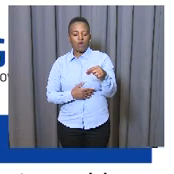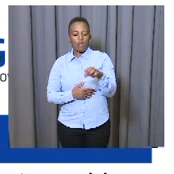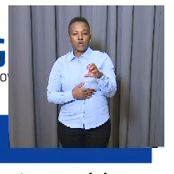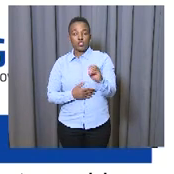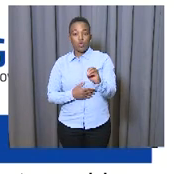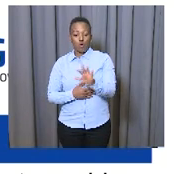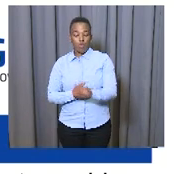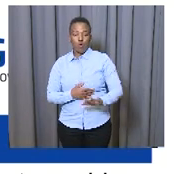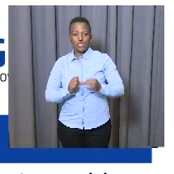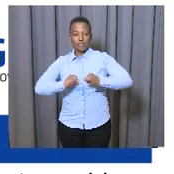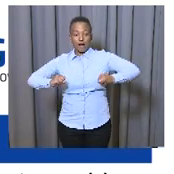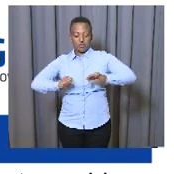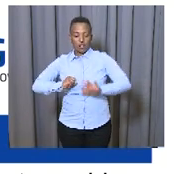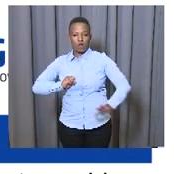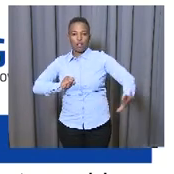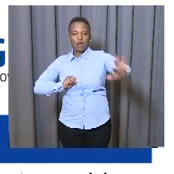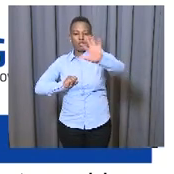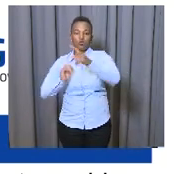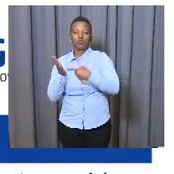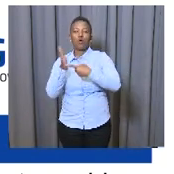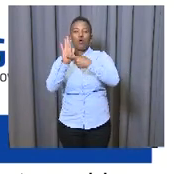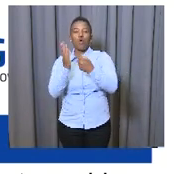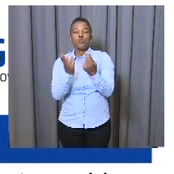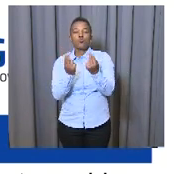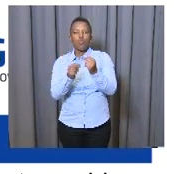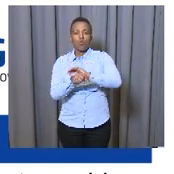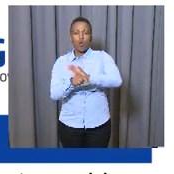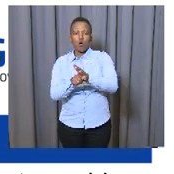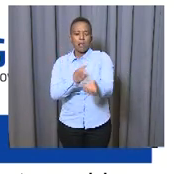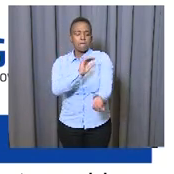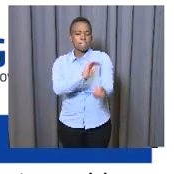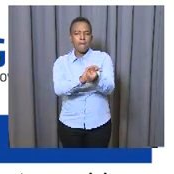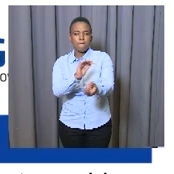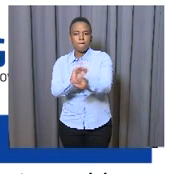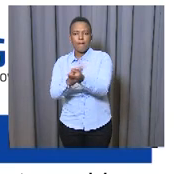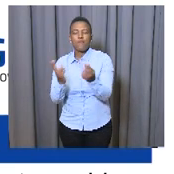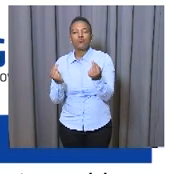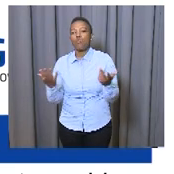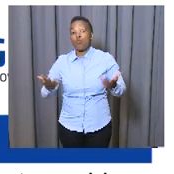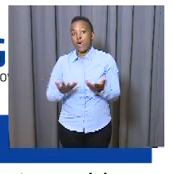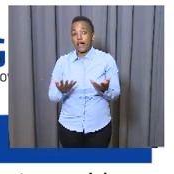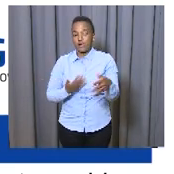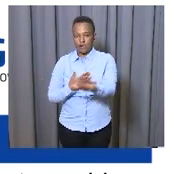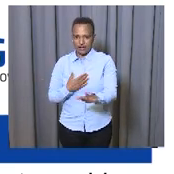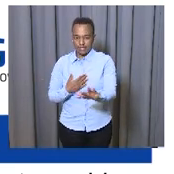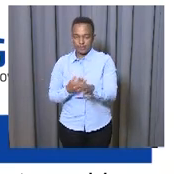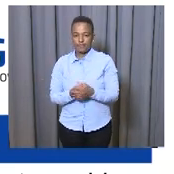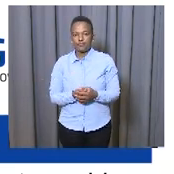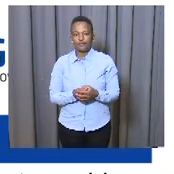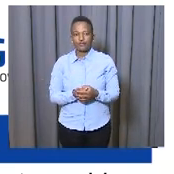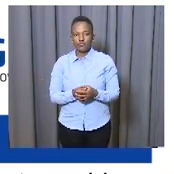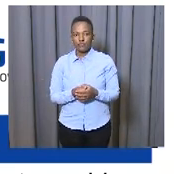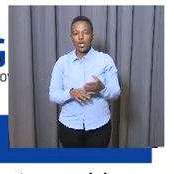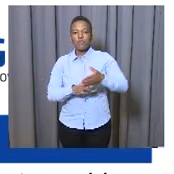are and where the new cases are coming. So essentially the cases were concentrated